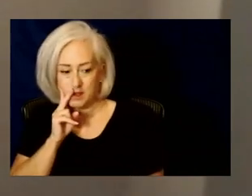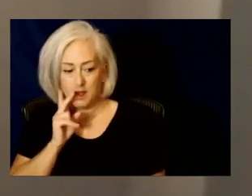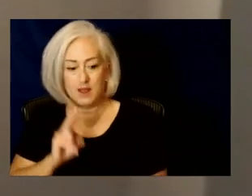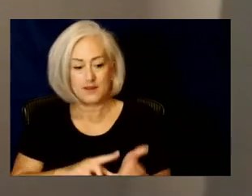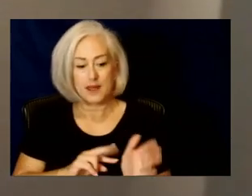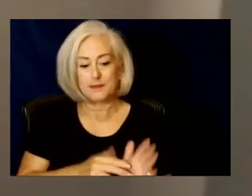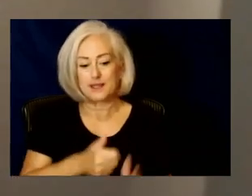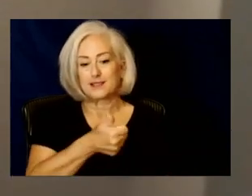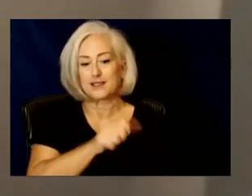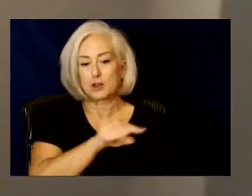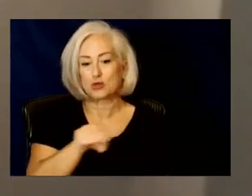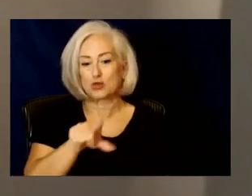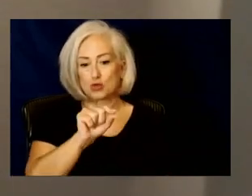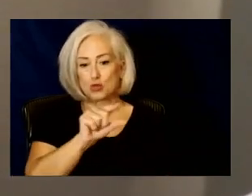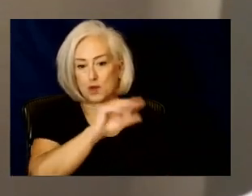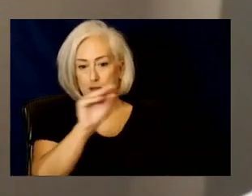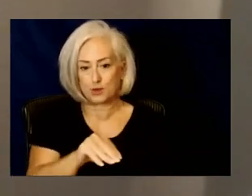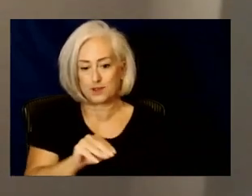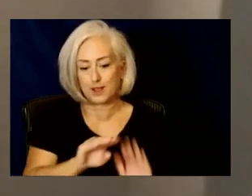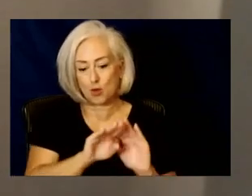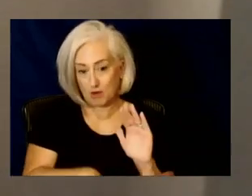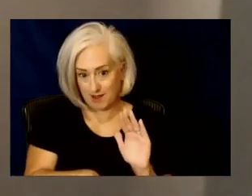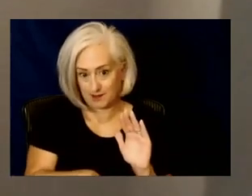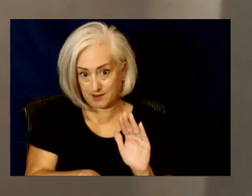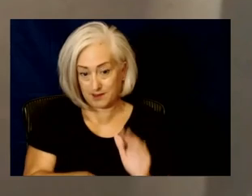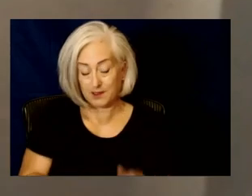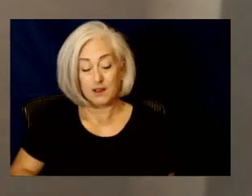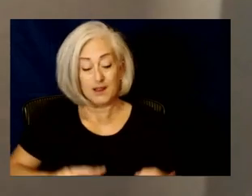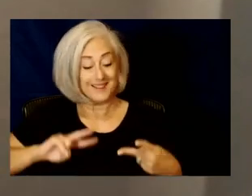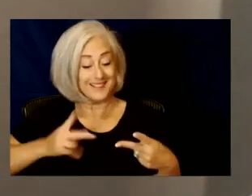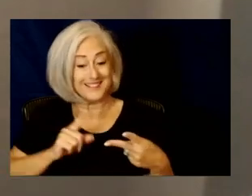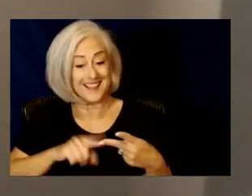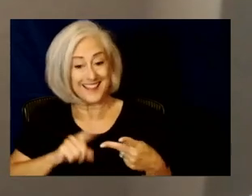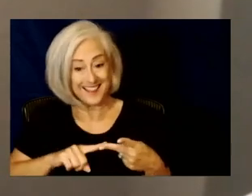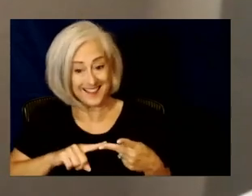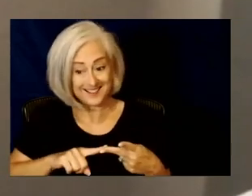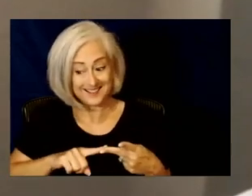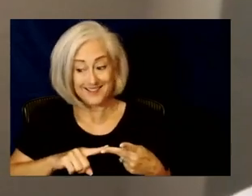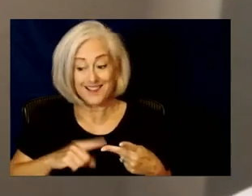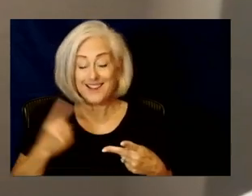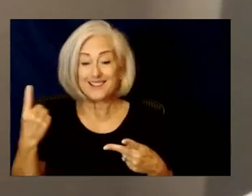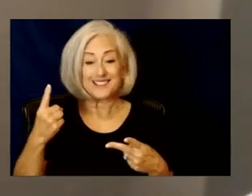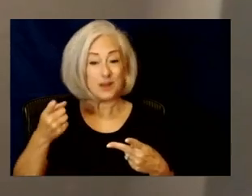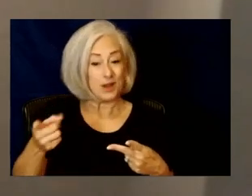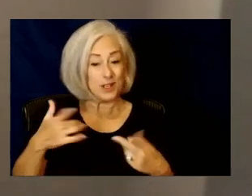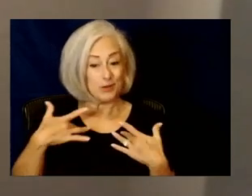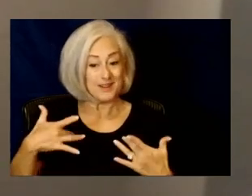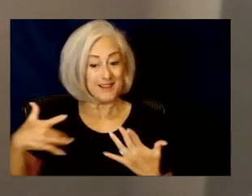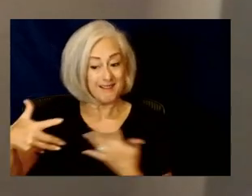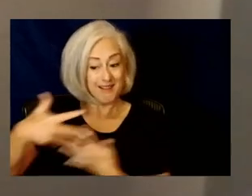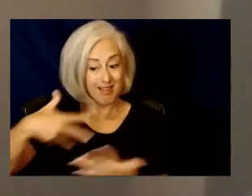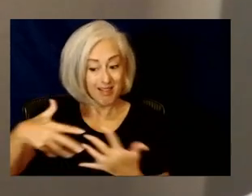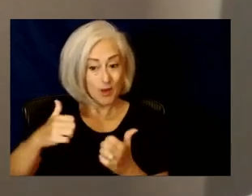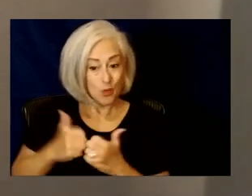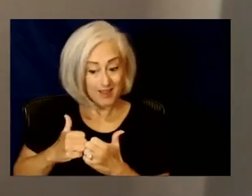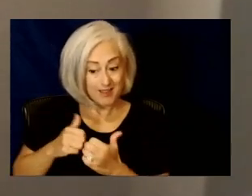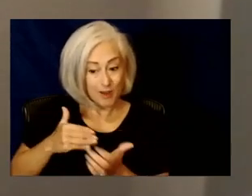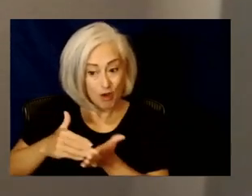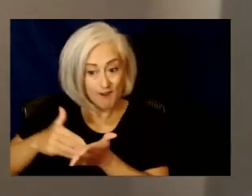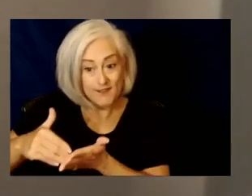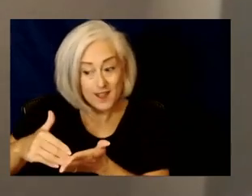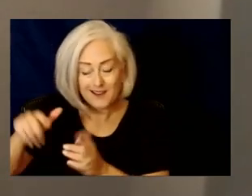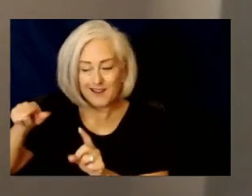or less. The other would be, you know, secondhand smoke would be the other primary exposure, which is also believed to be